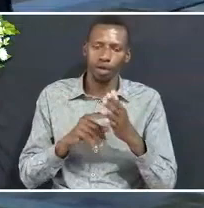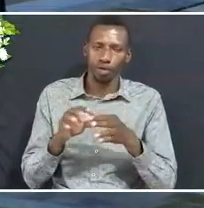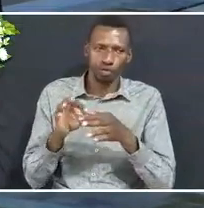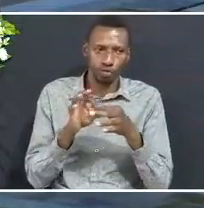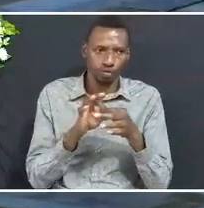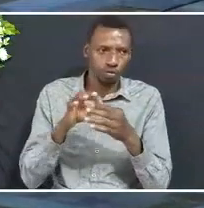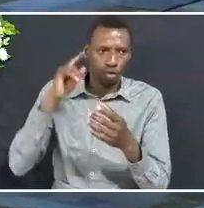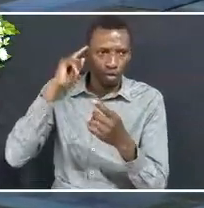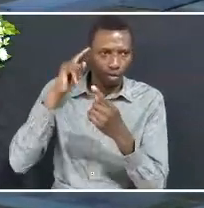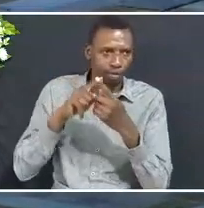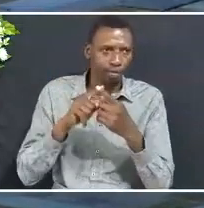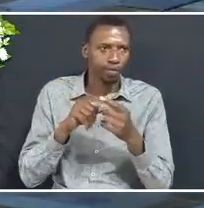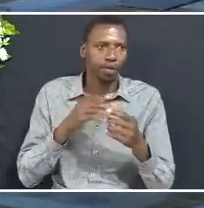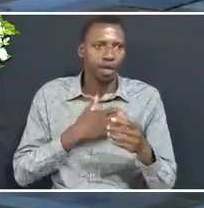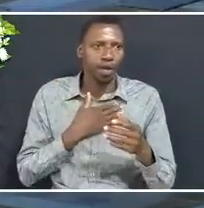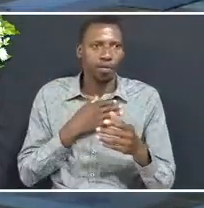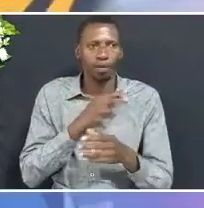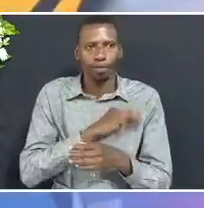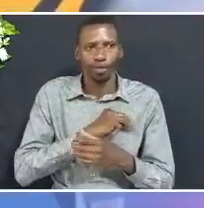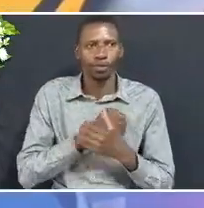pursue our mission.